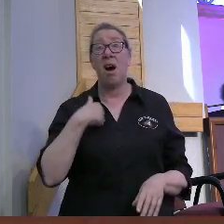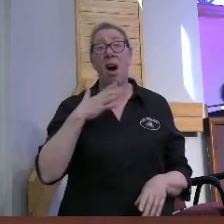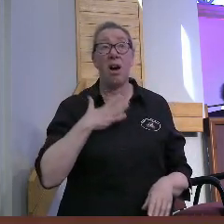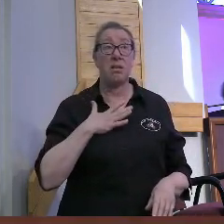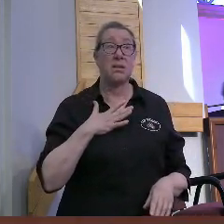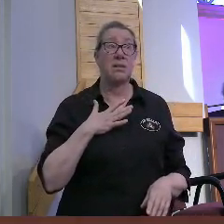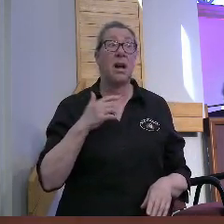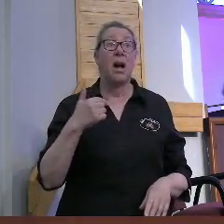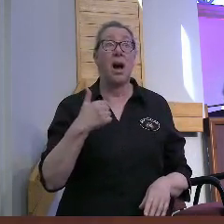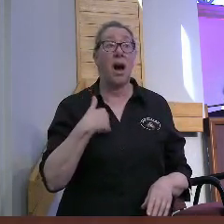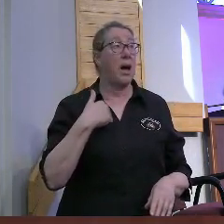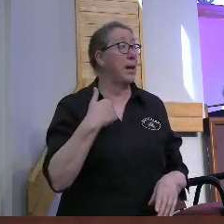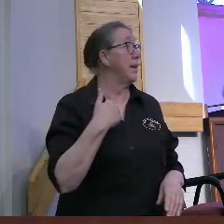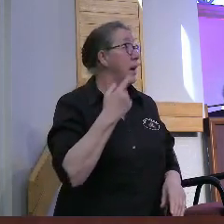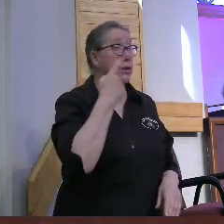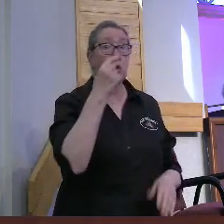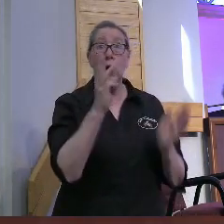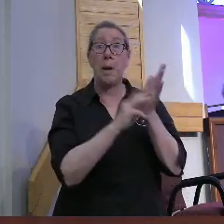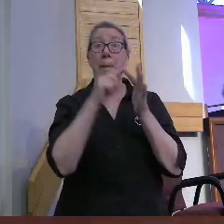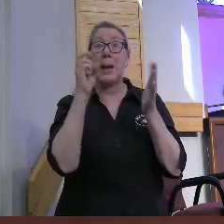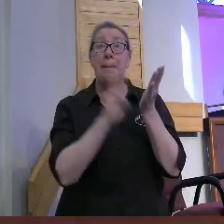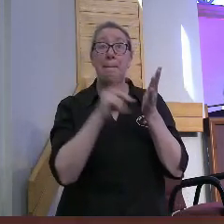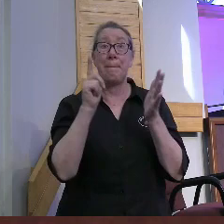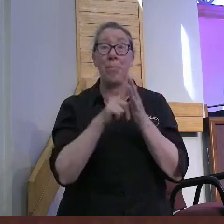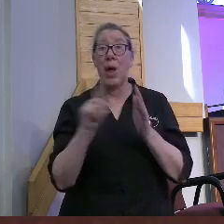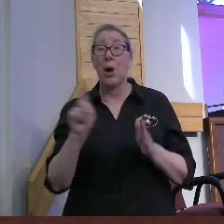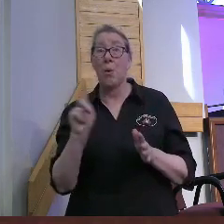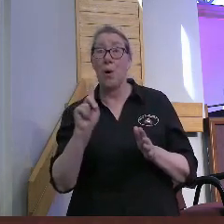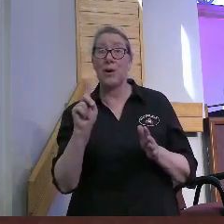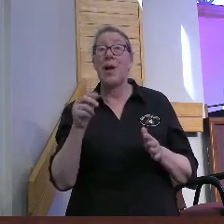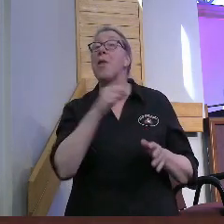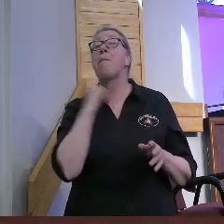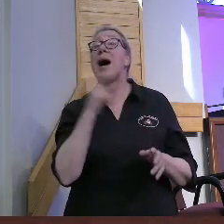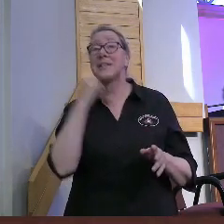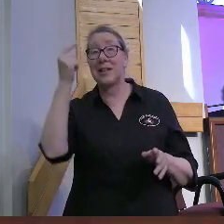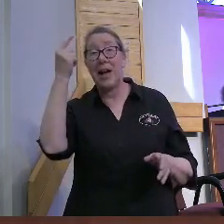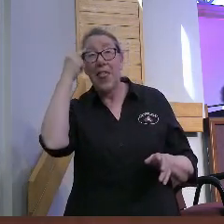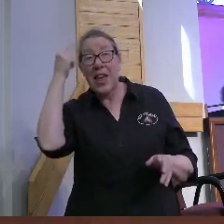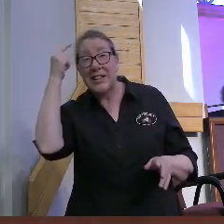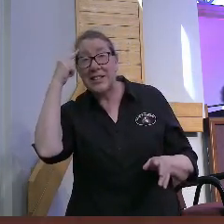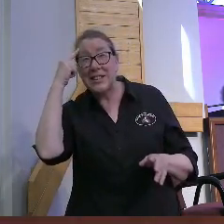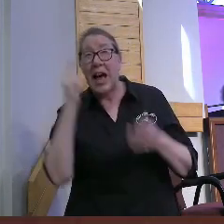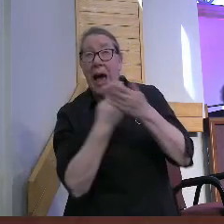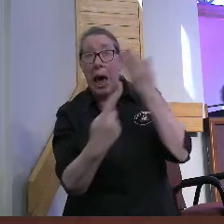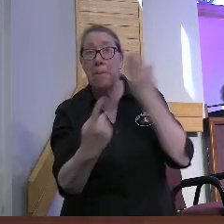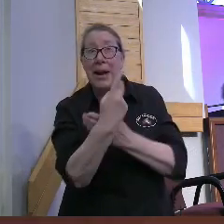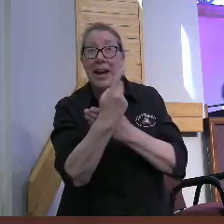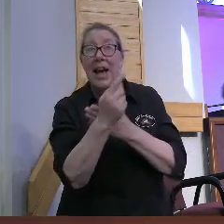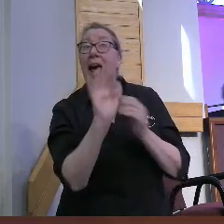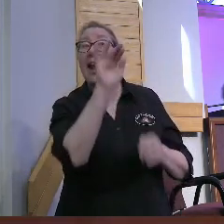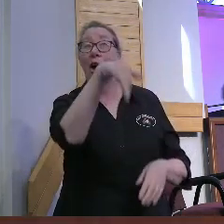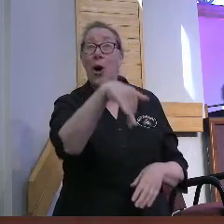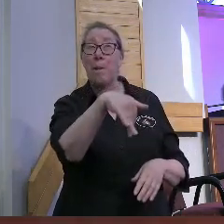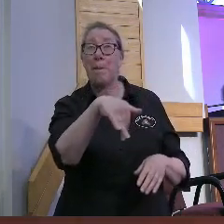I saw a meme. It had two photos. What the pastor thinks is happening at home. And it had everyone sitting on the lounge, you know, with their suits